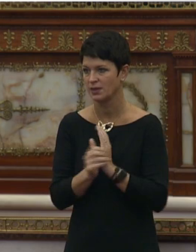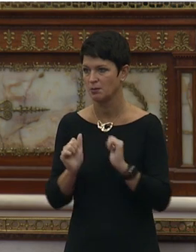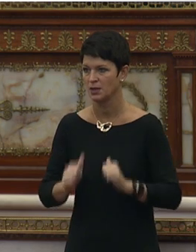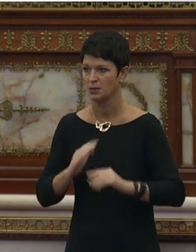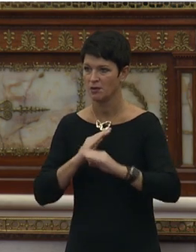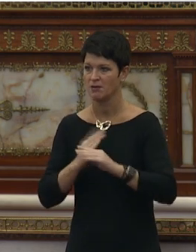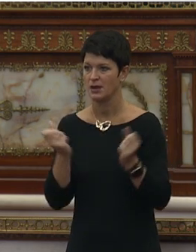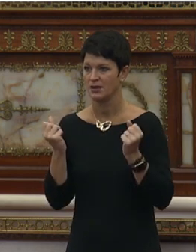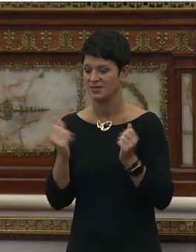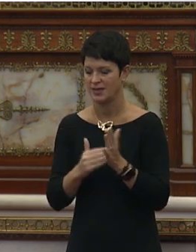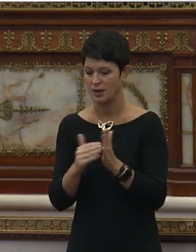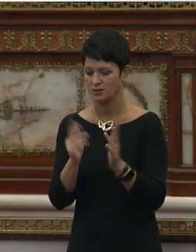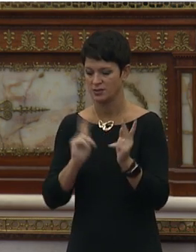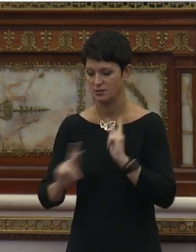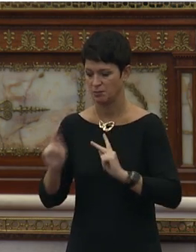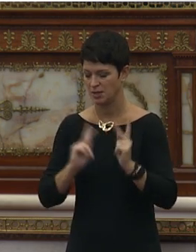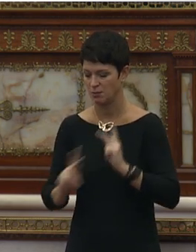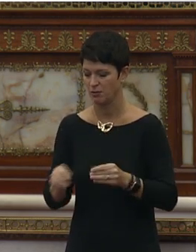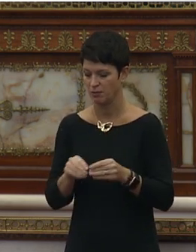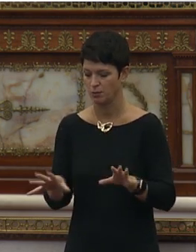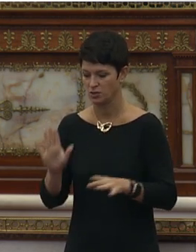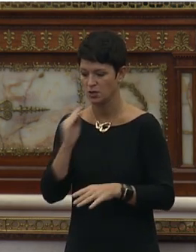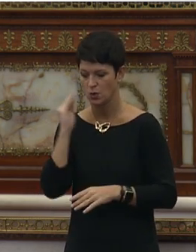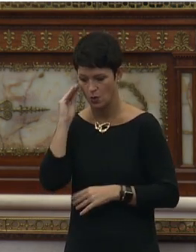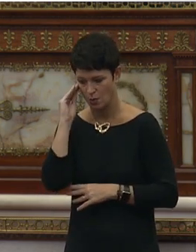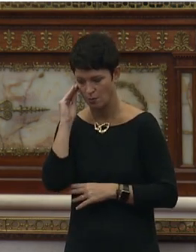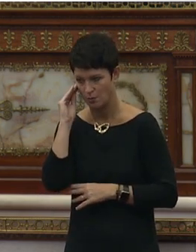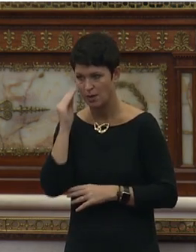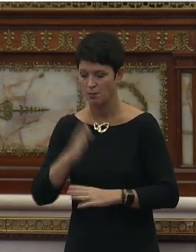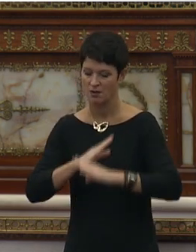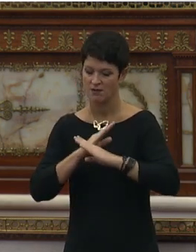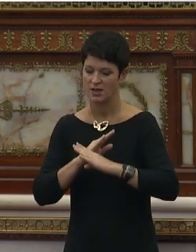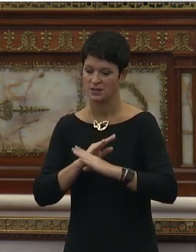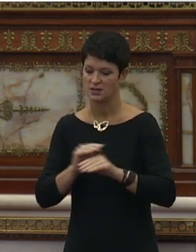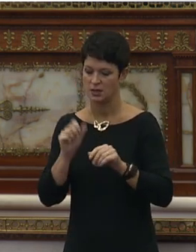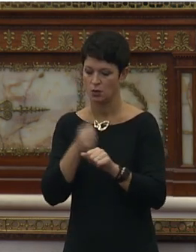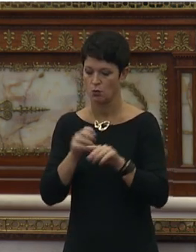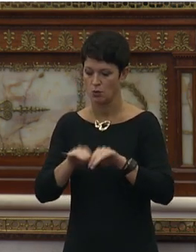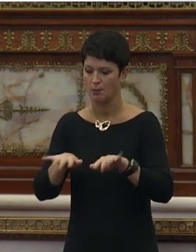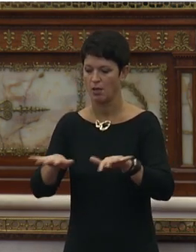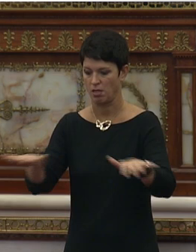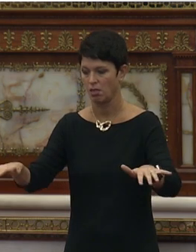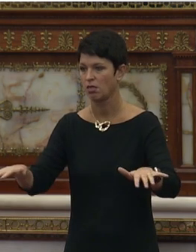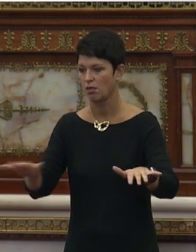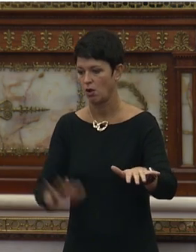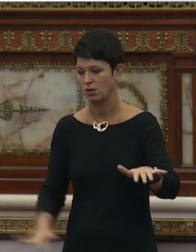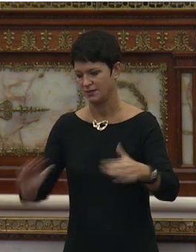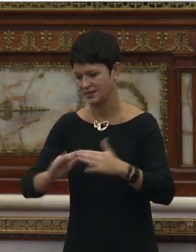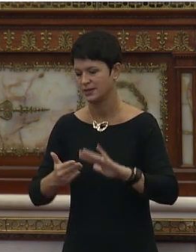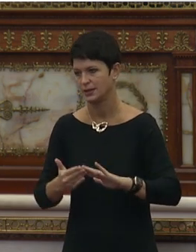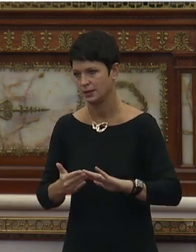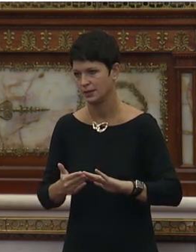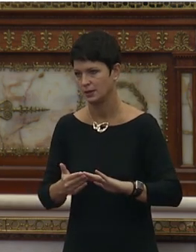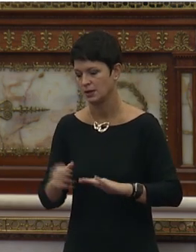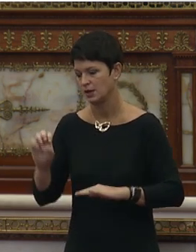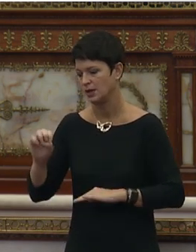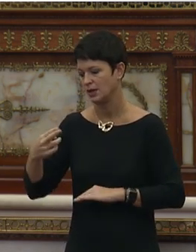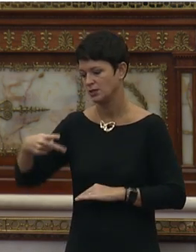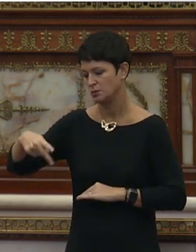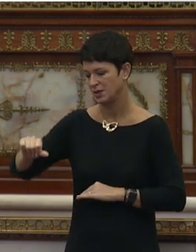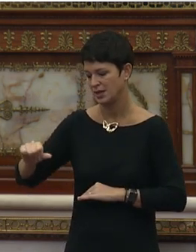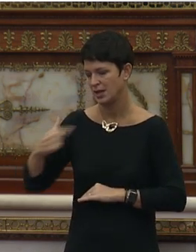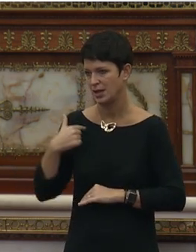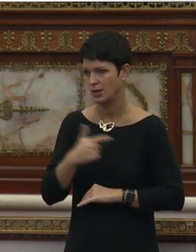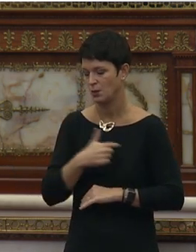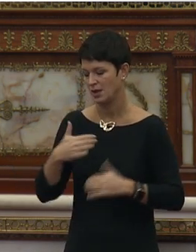prevent thousands of our neighbors from losing their homes and from preventing the ripple effect that we'll have throughout our city. And with the EHPA, we